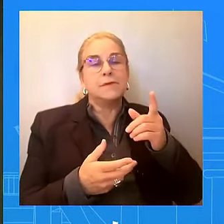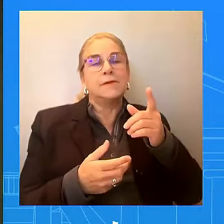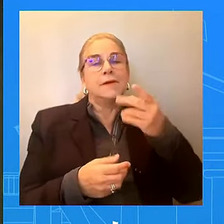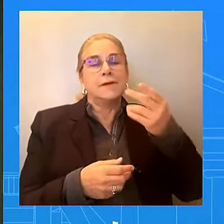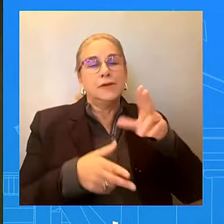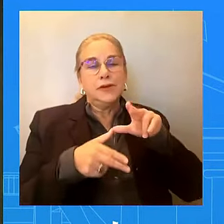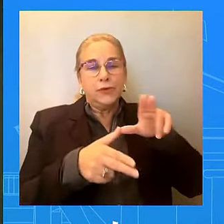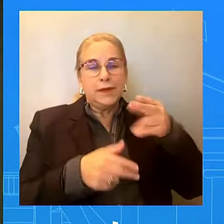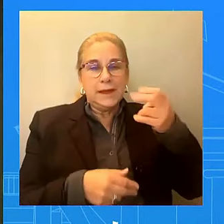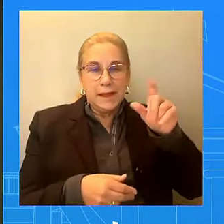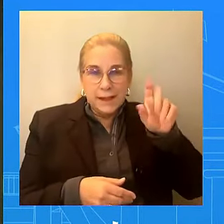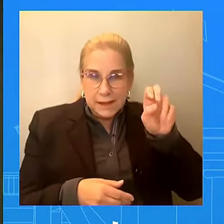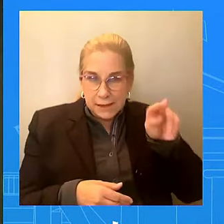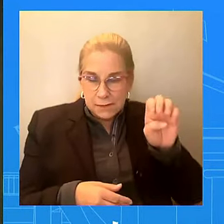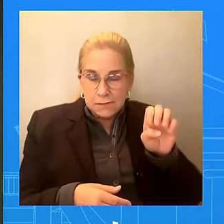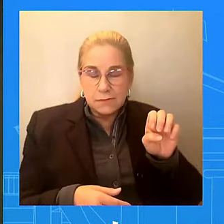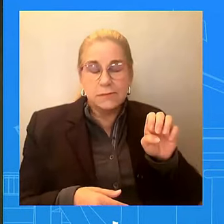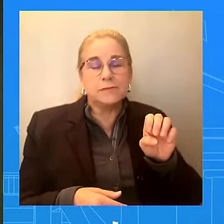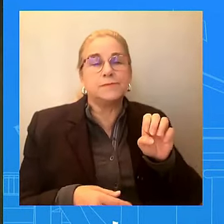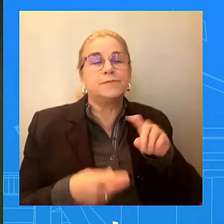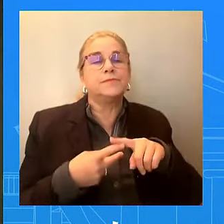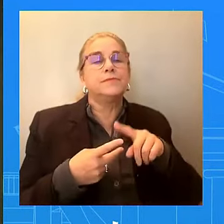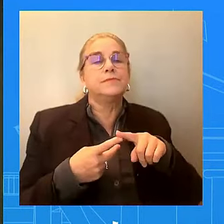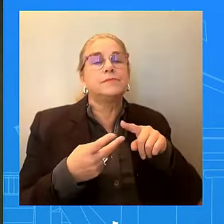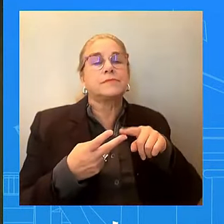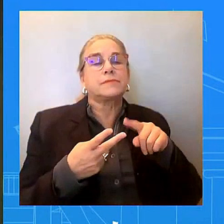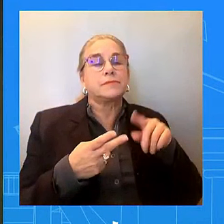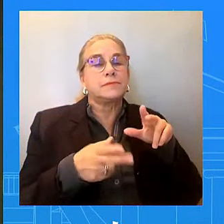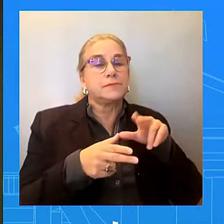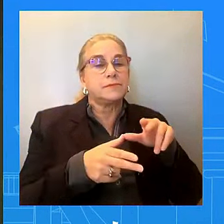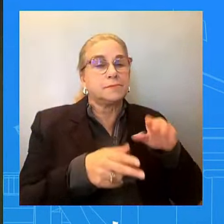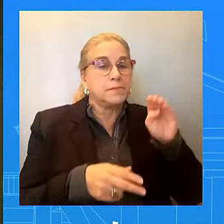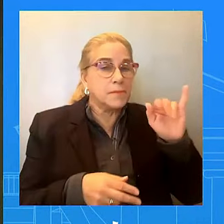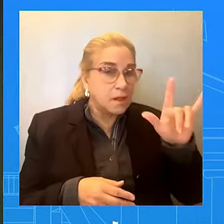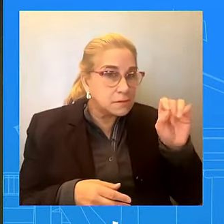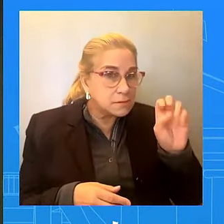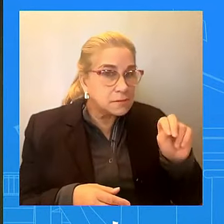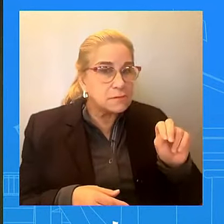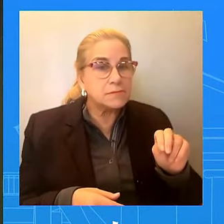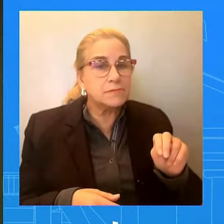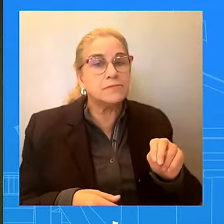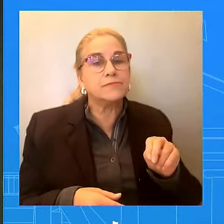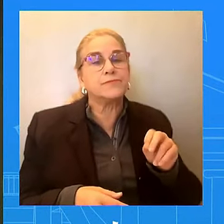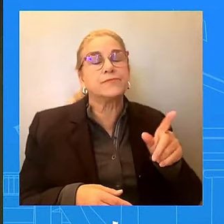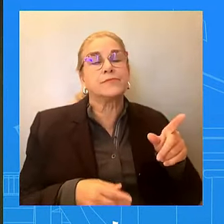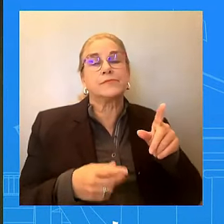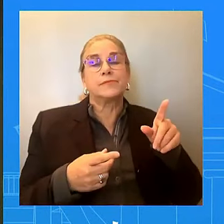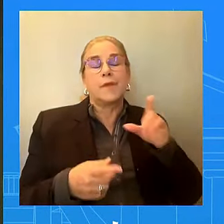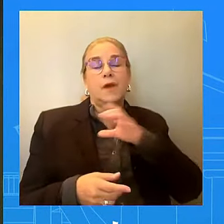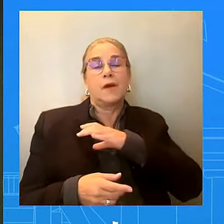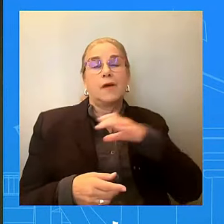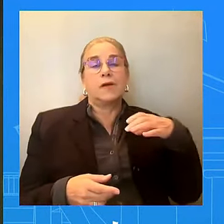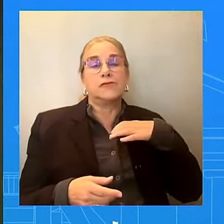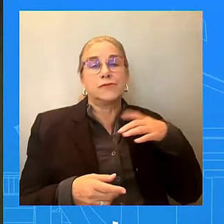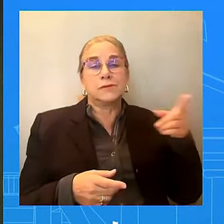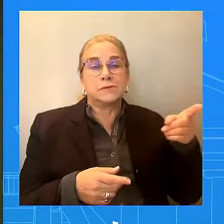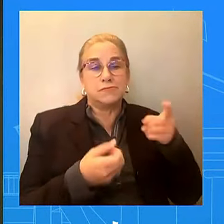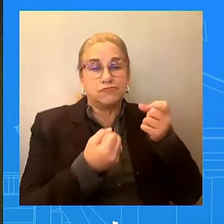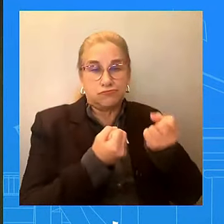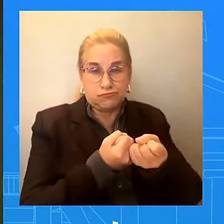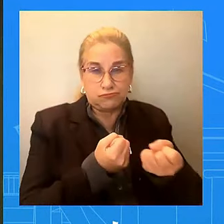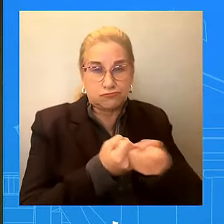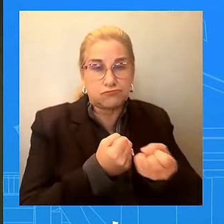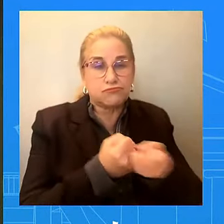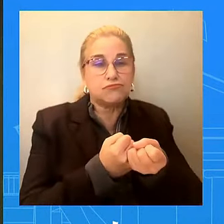Congress returns, we will need them to act swiftly to appropriately fund the disaster